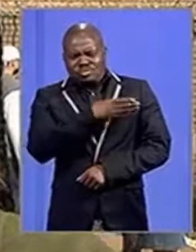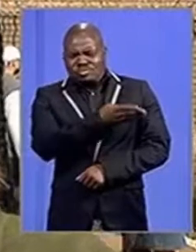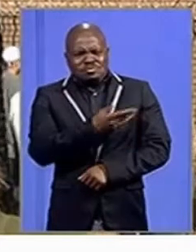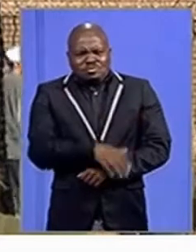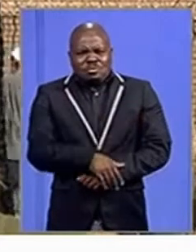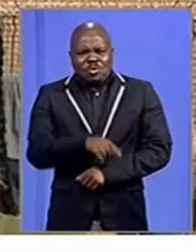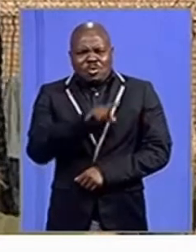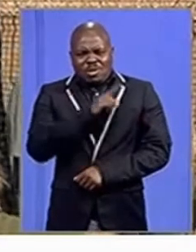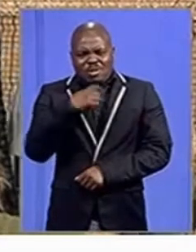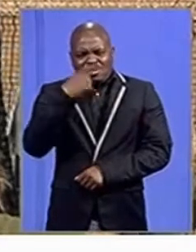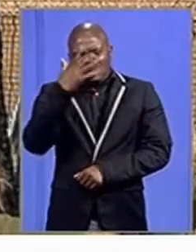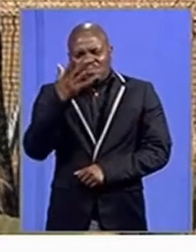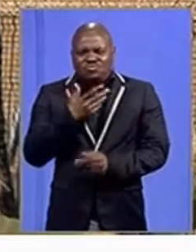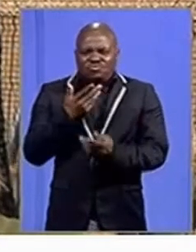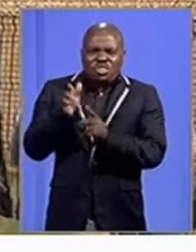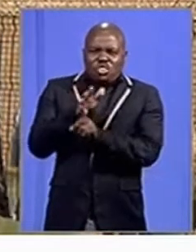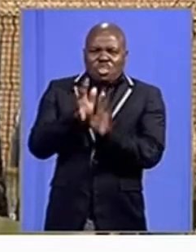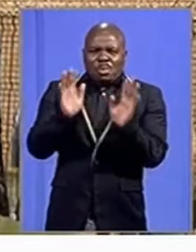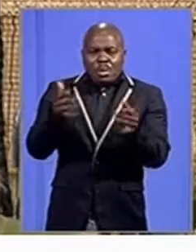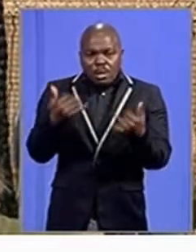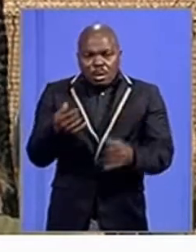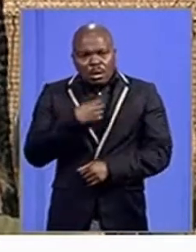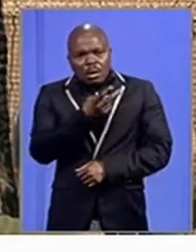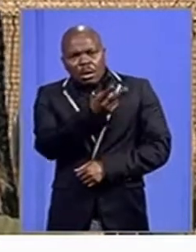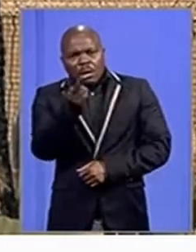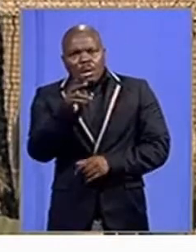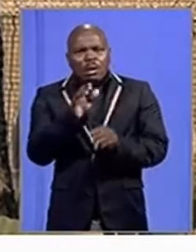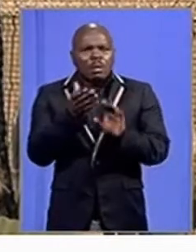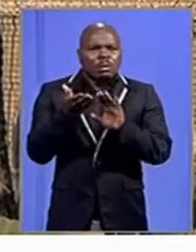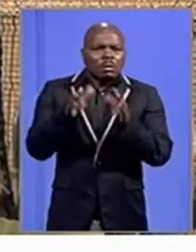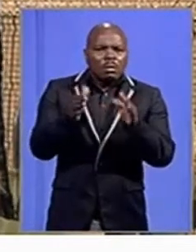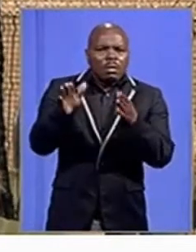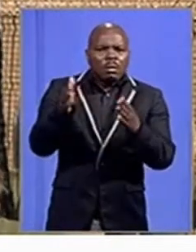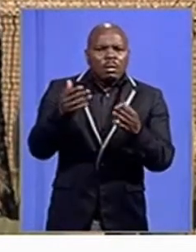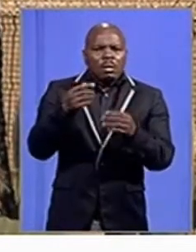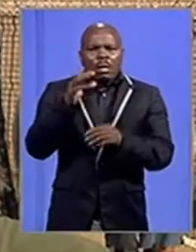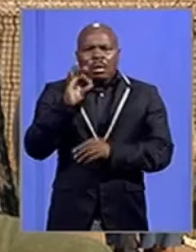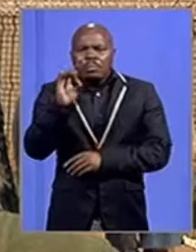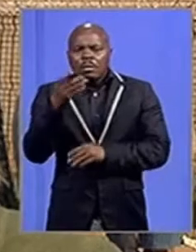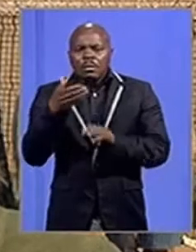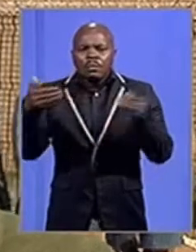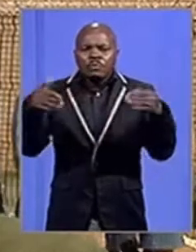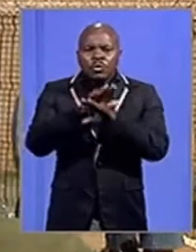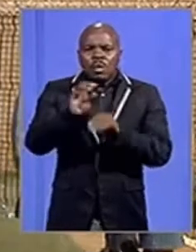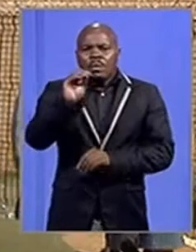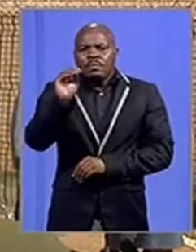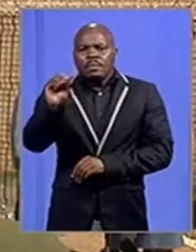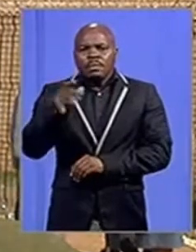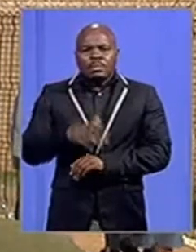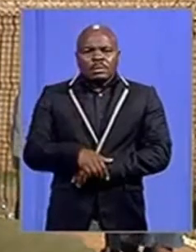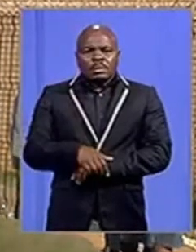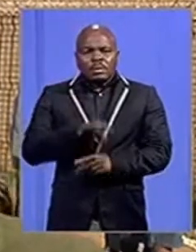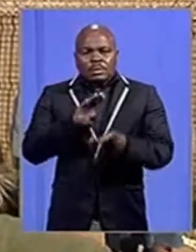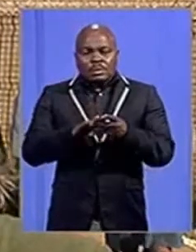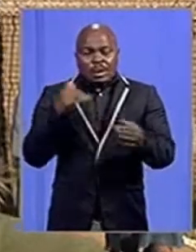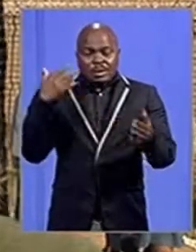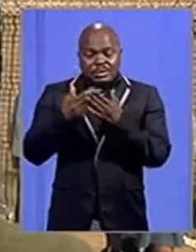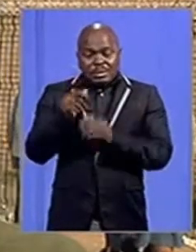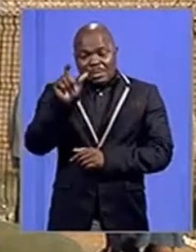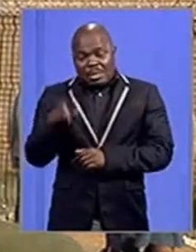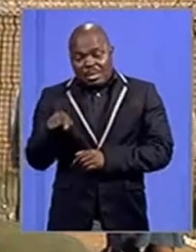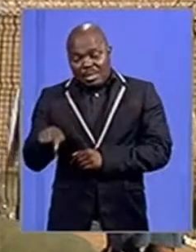it's a mindset thing, but then now with the rates of death going up every day, having funerals, until someone in my family, in